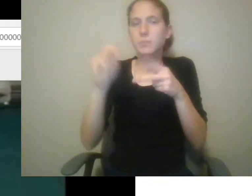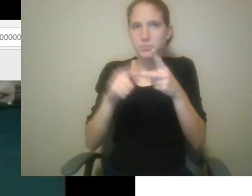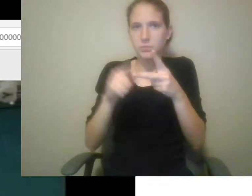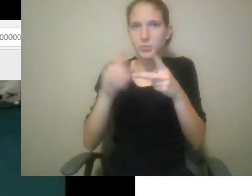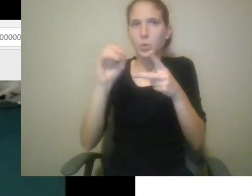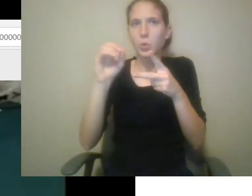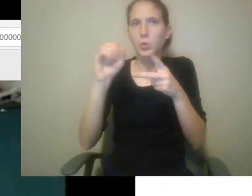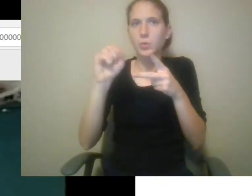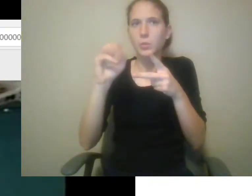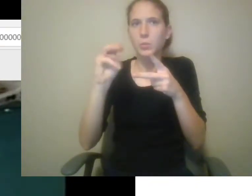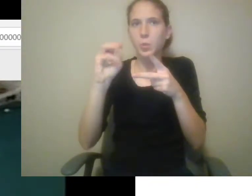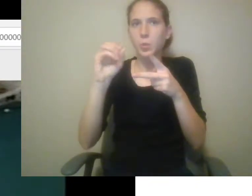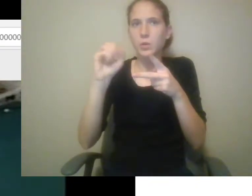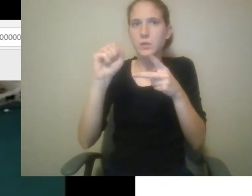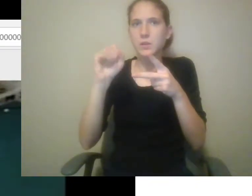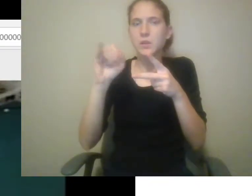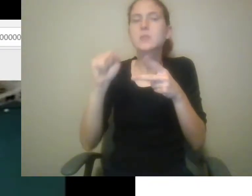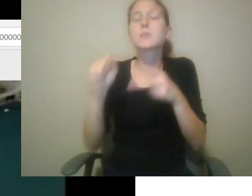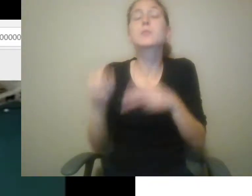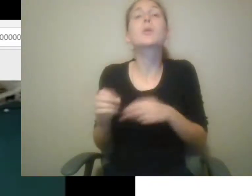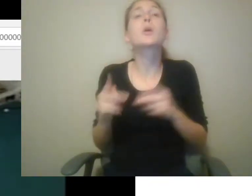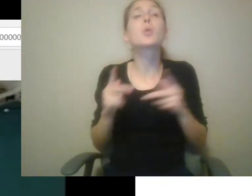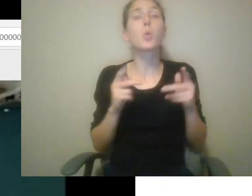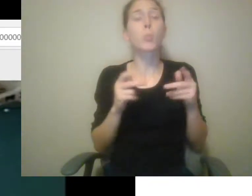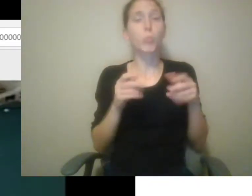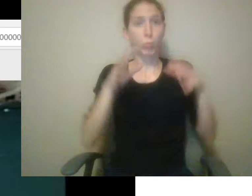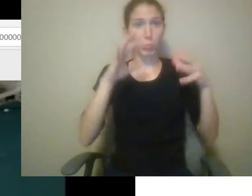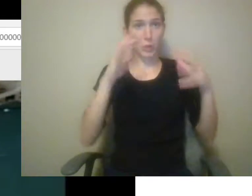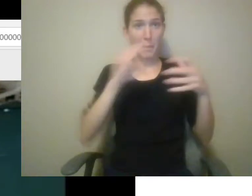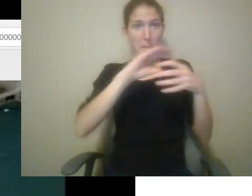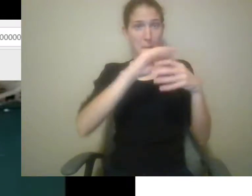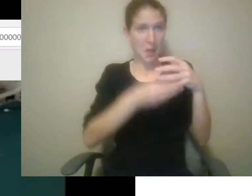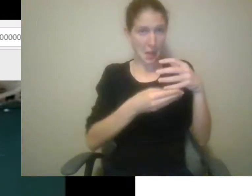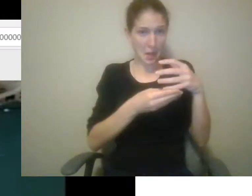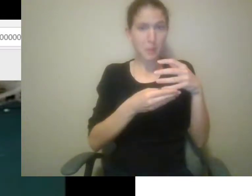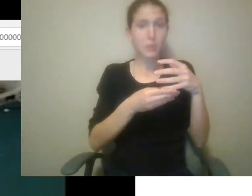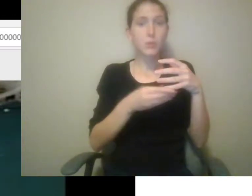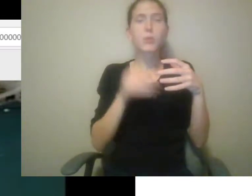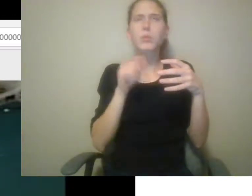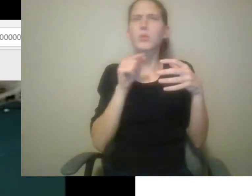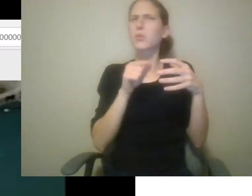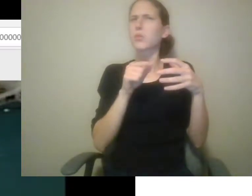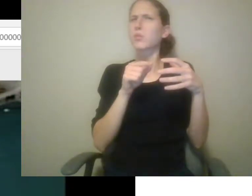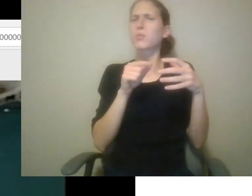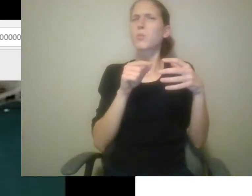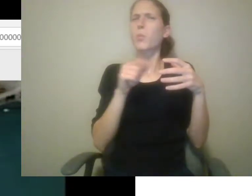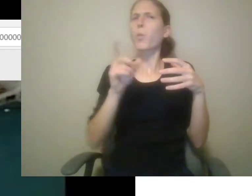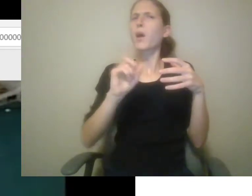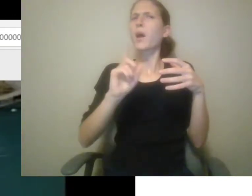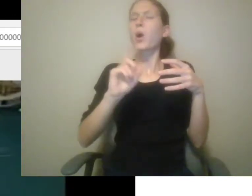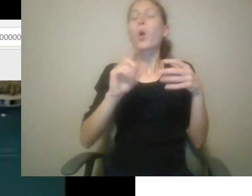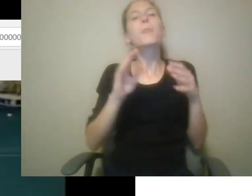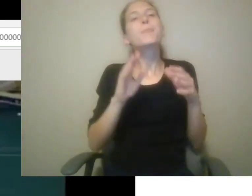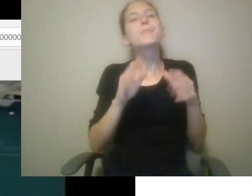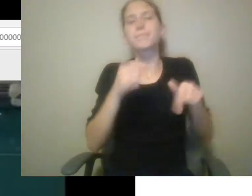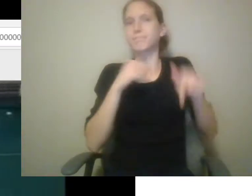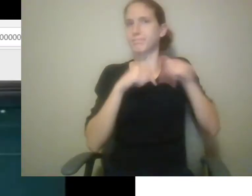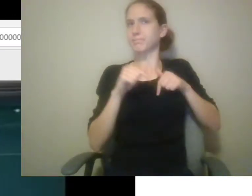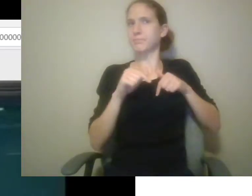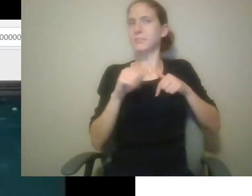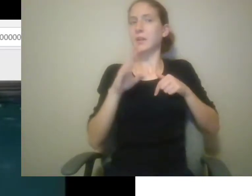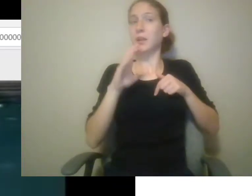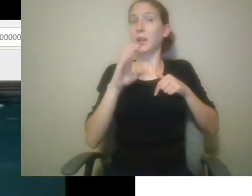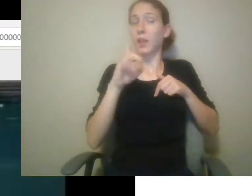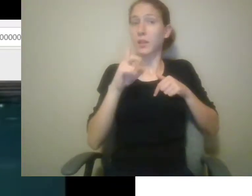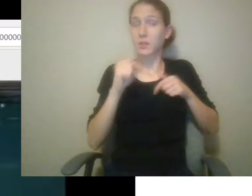All right, and we'll start by saying, where will you find, or what kind of cells will you find the cell membrane